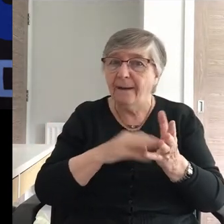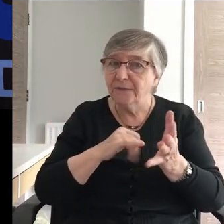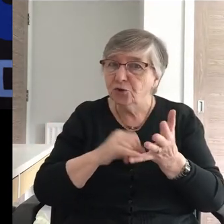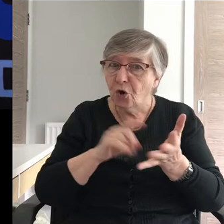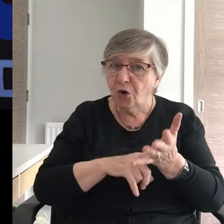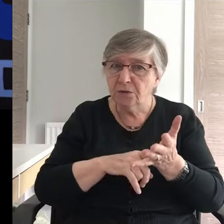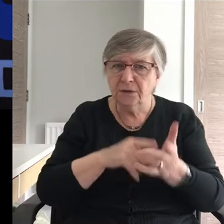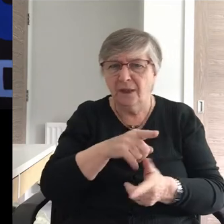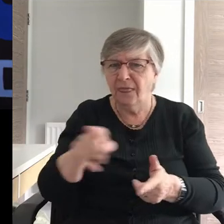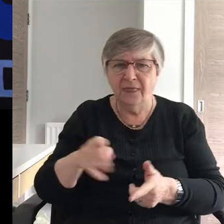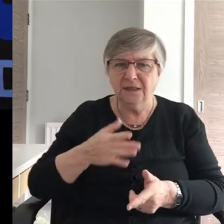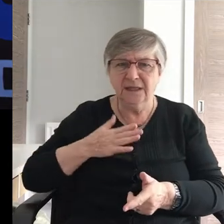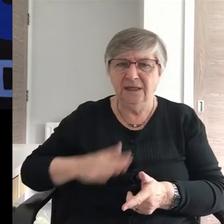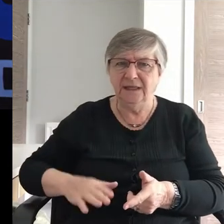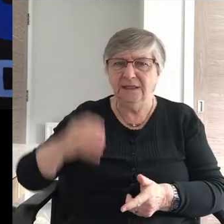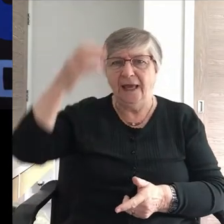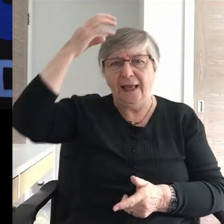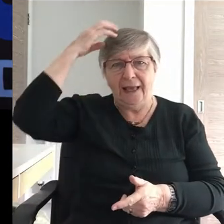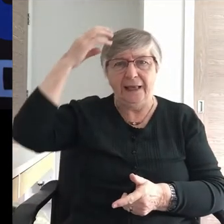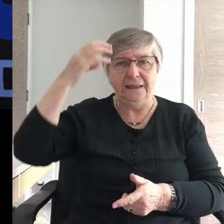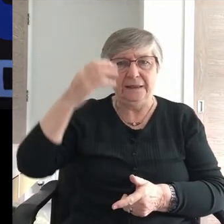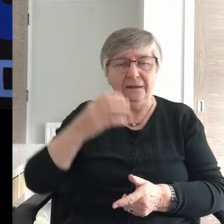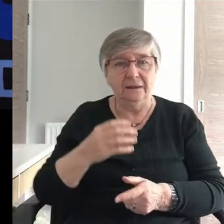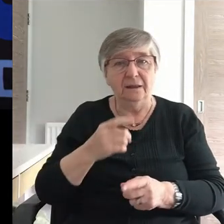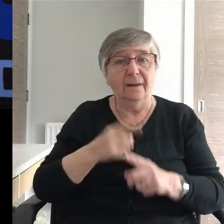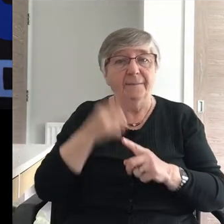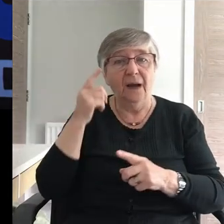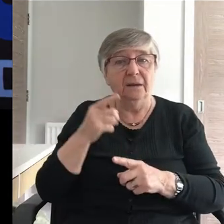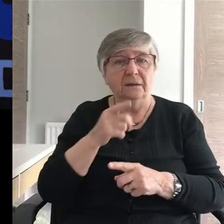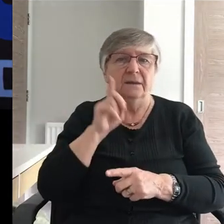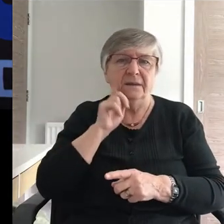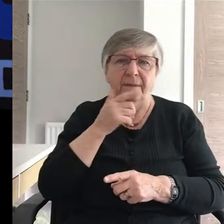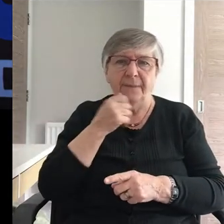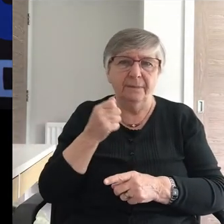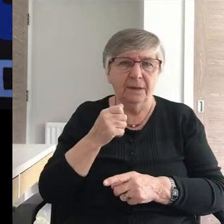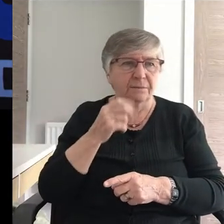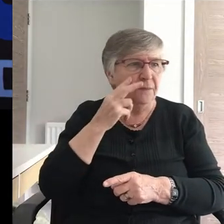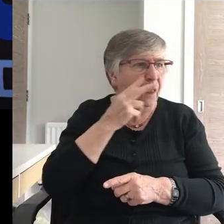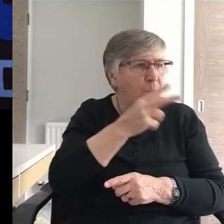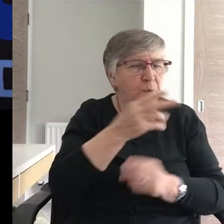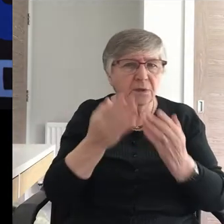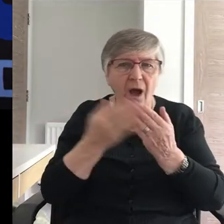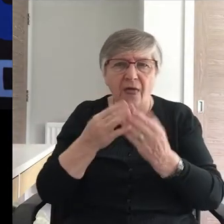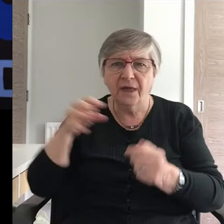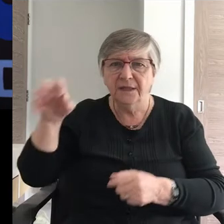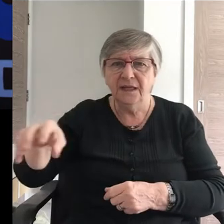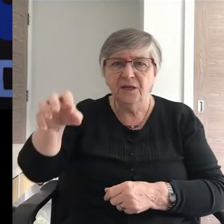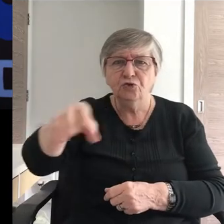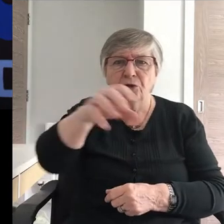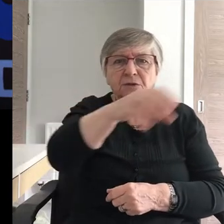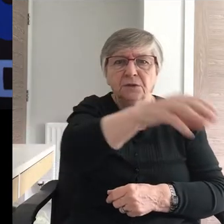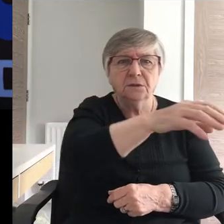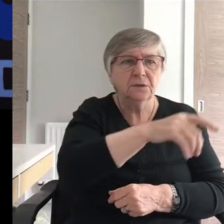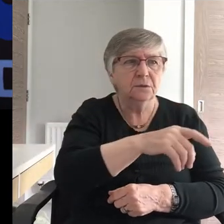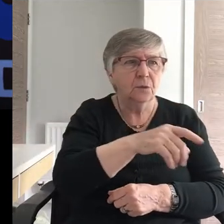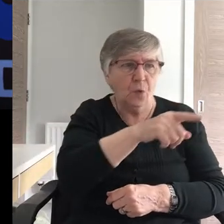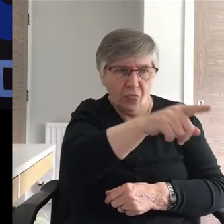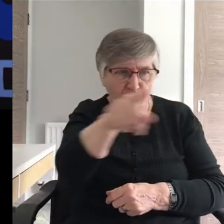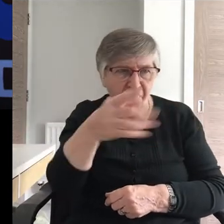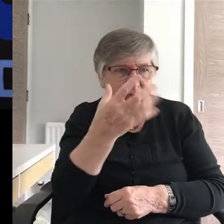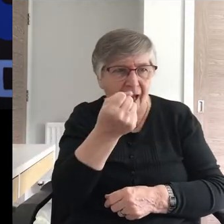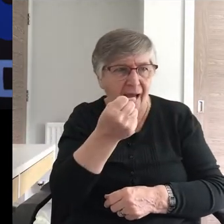king. But they saw it differently. They looked at the peoples round about. They had their